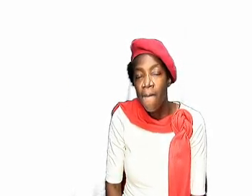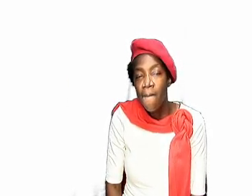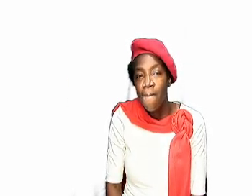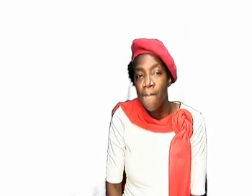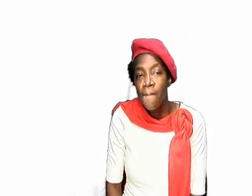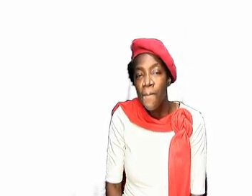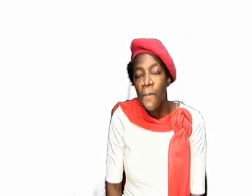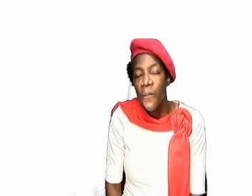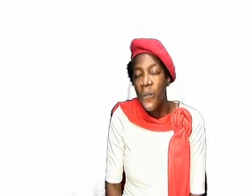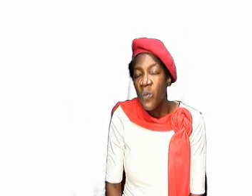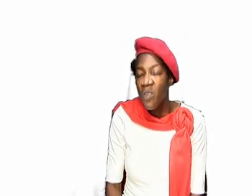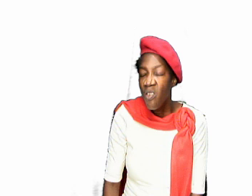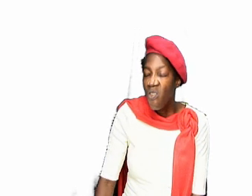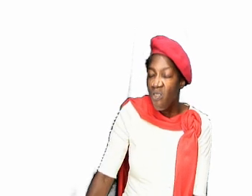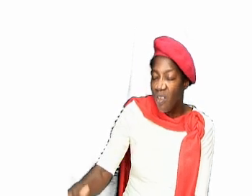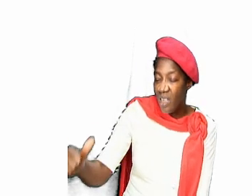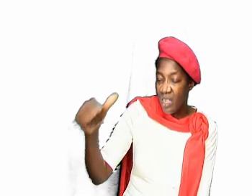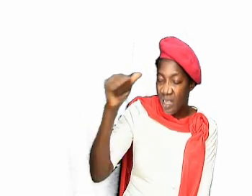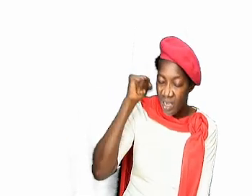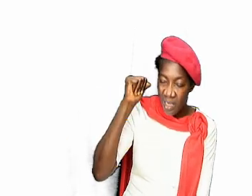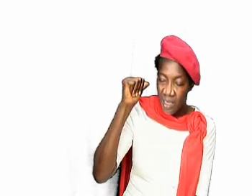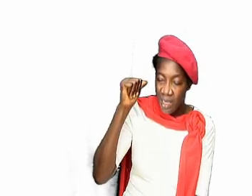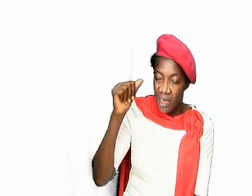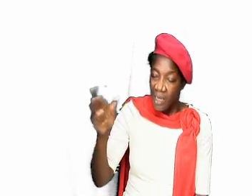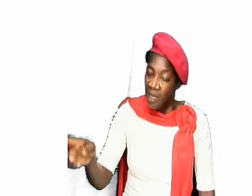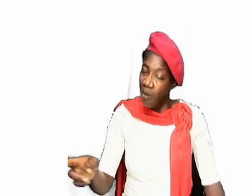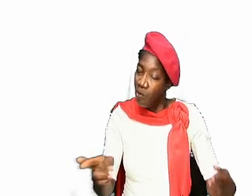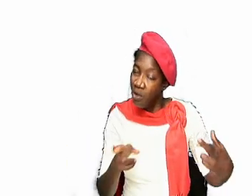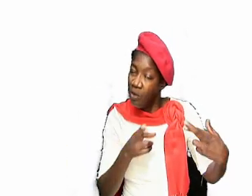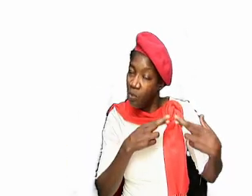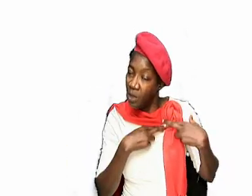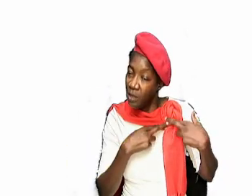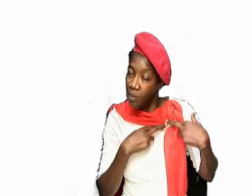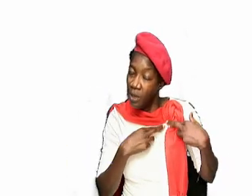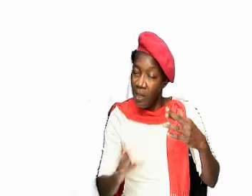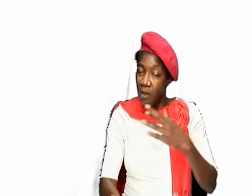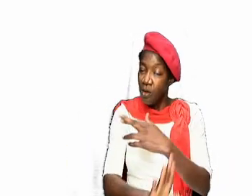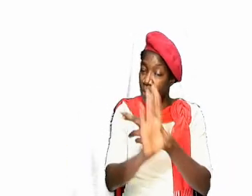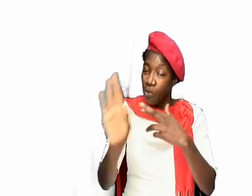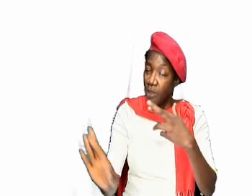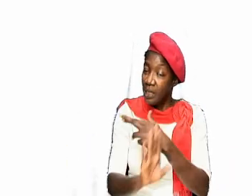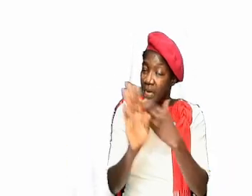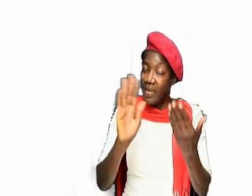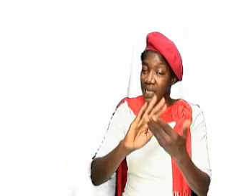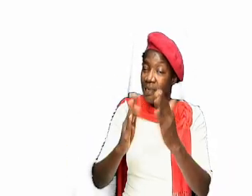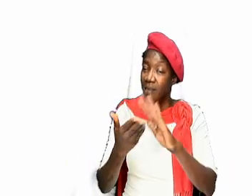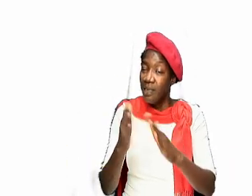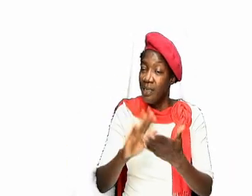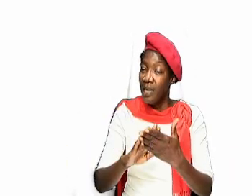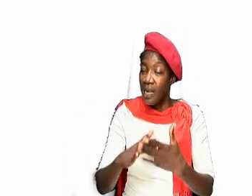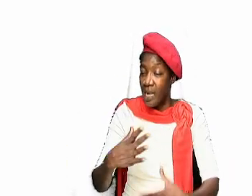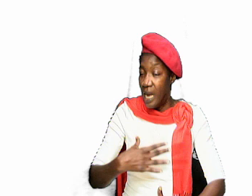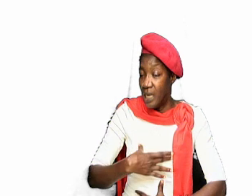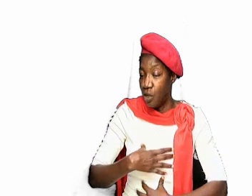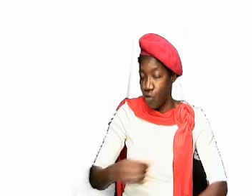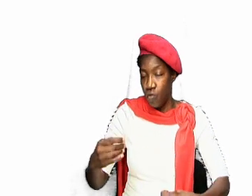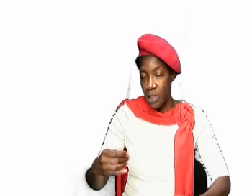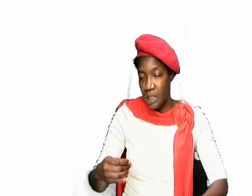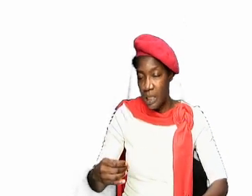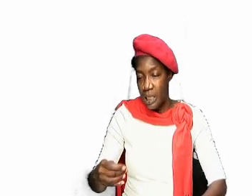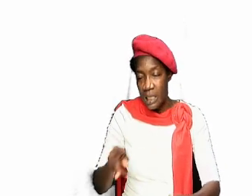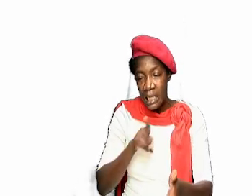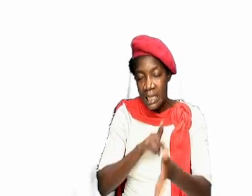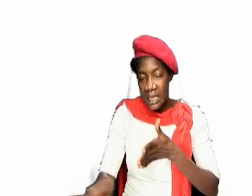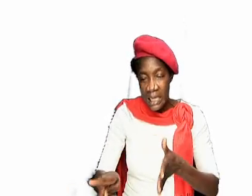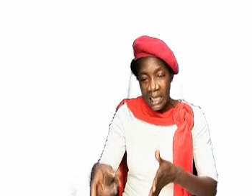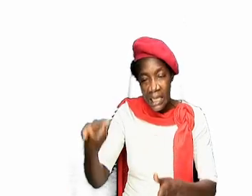had neglected his responsibility to protect the city, and he was more interested in killing